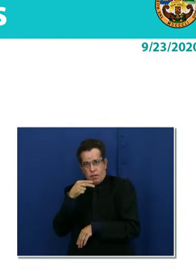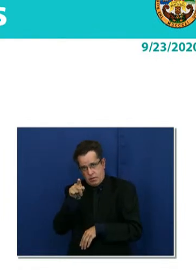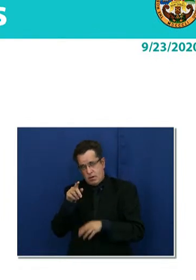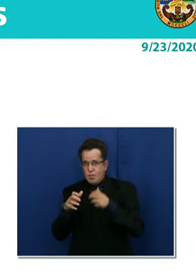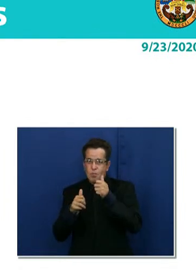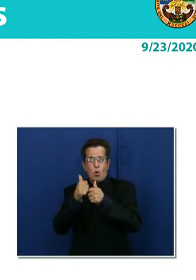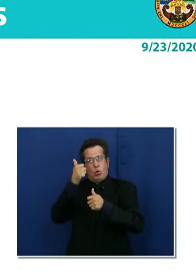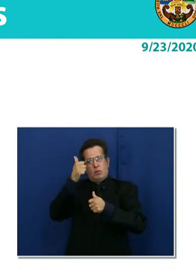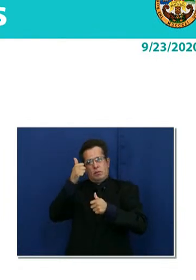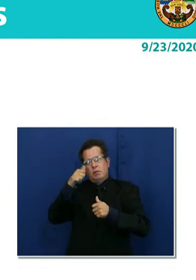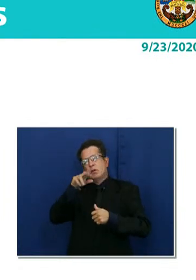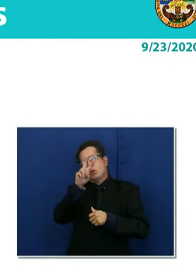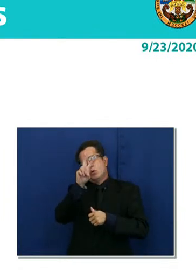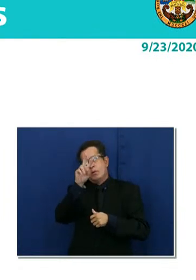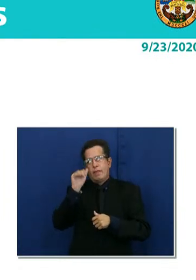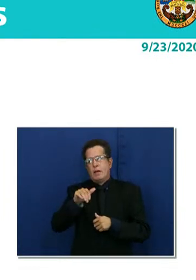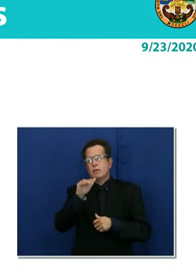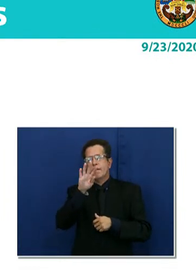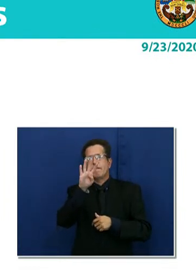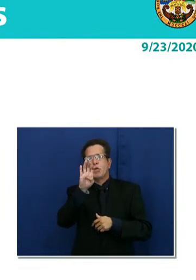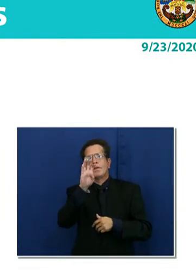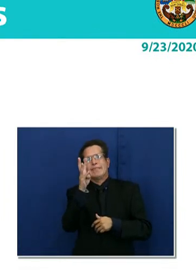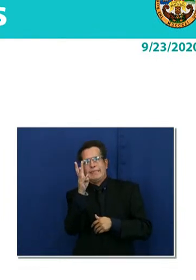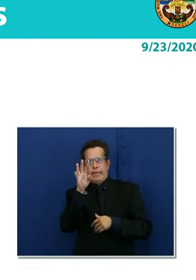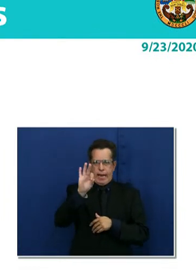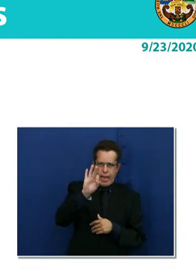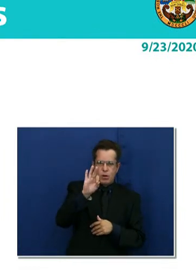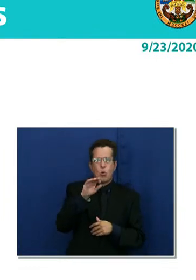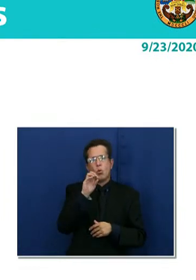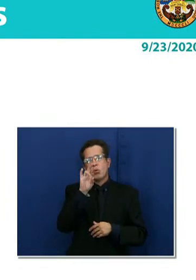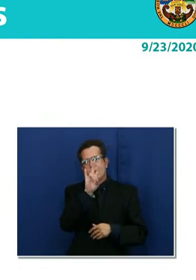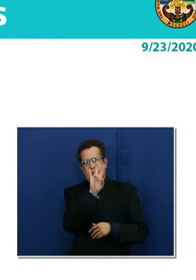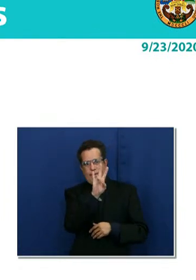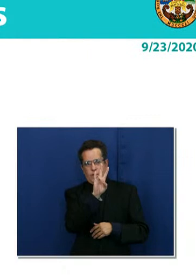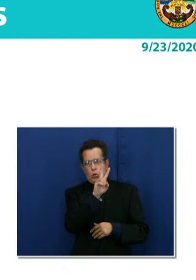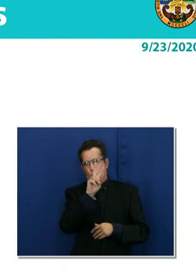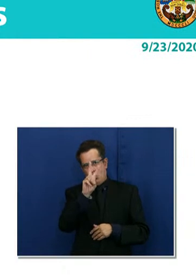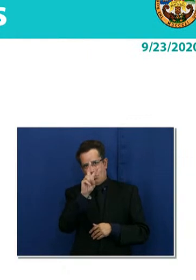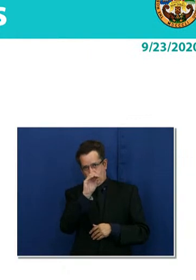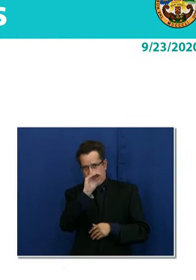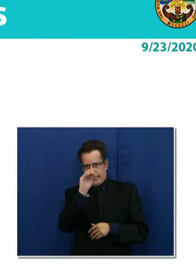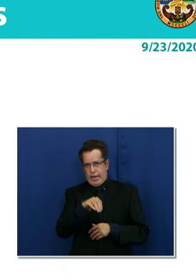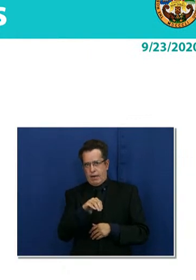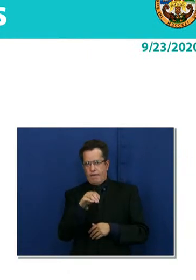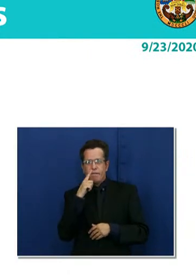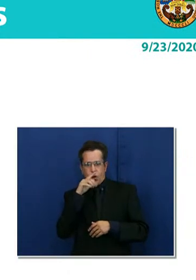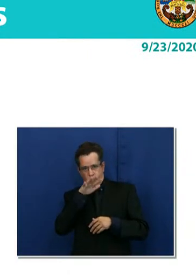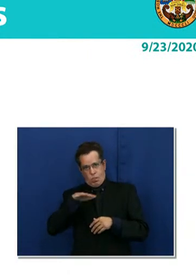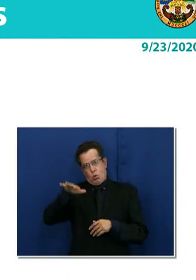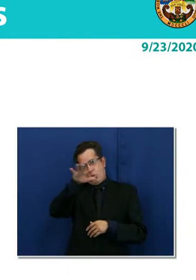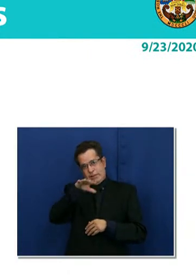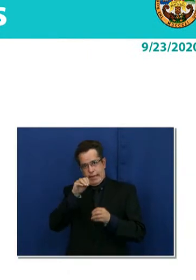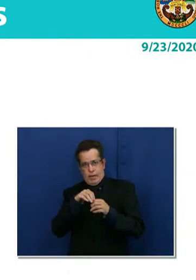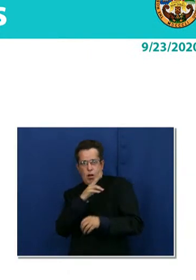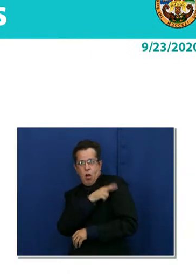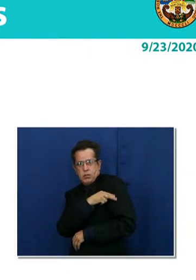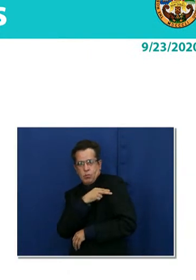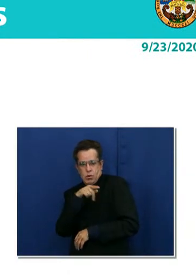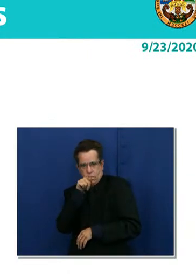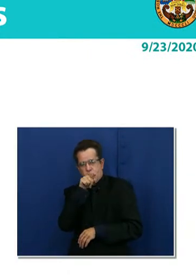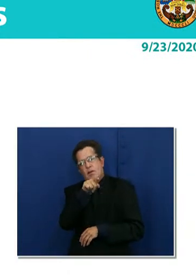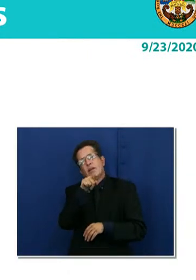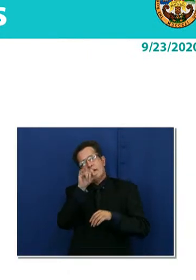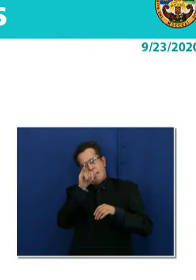the majority is 2,469, or 72% of the hospitalized cases are